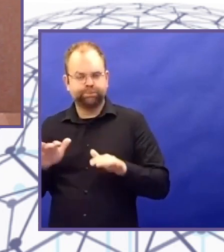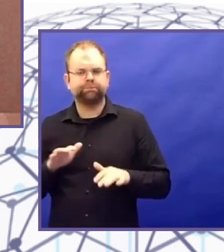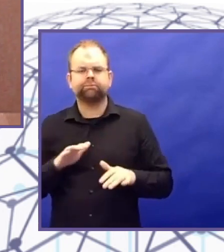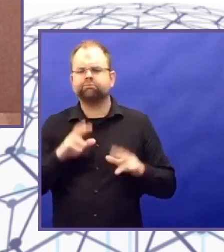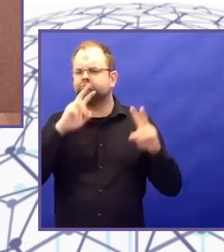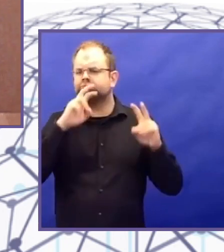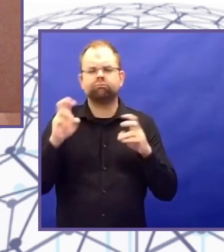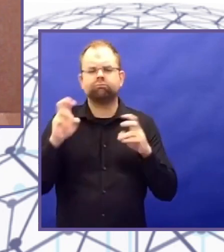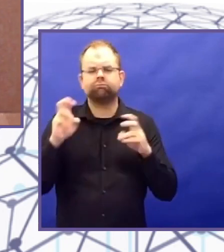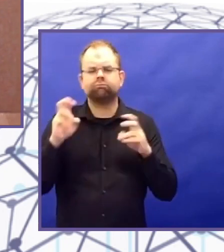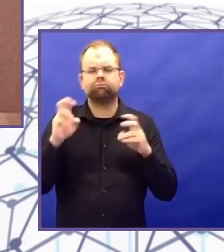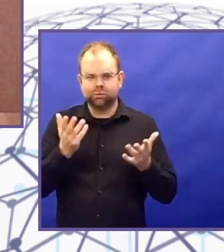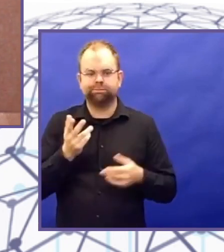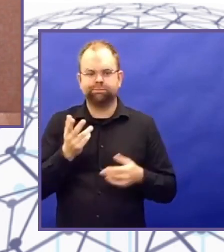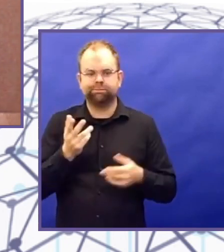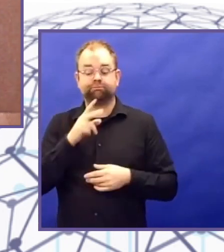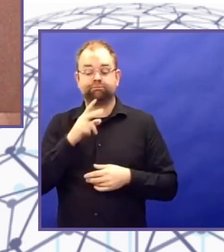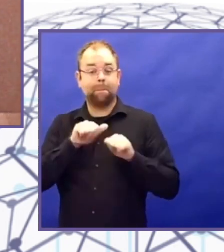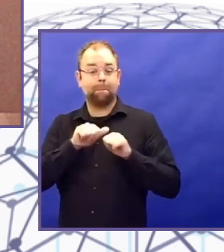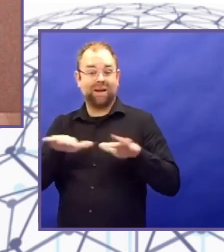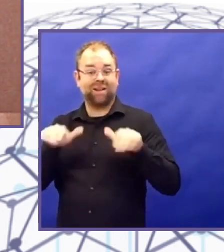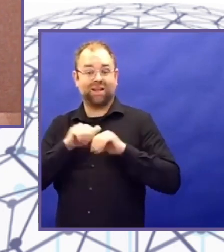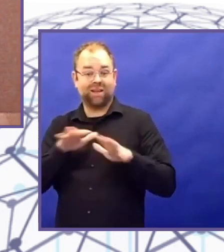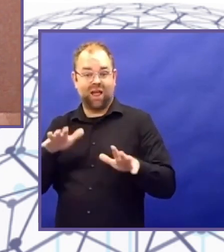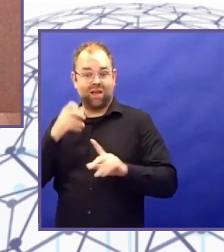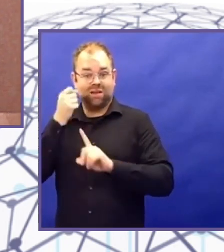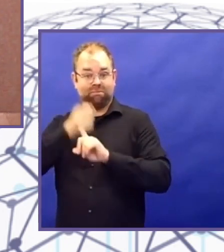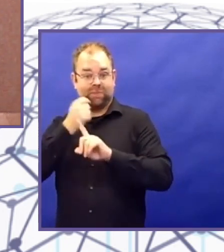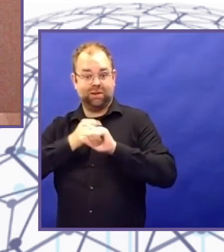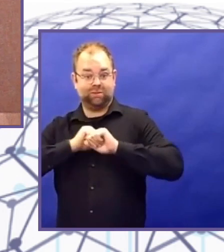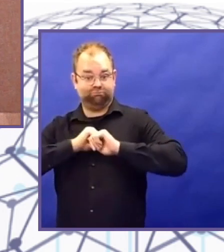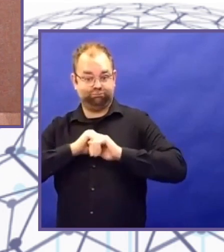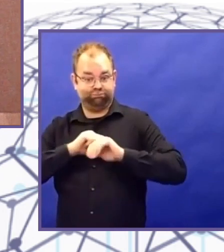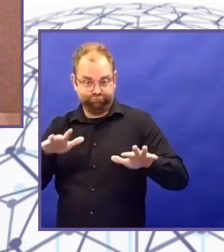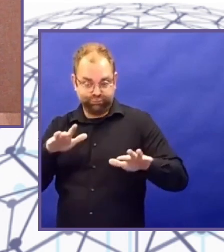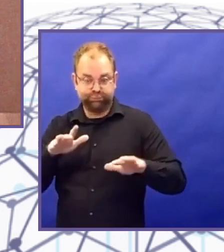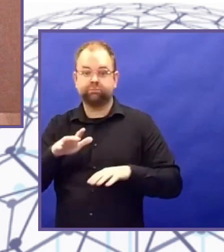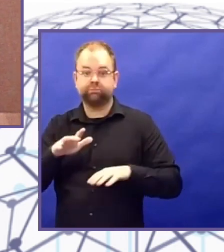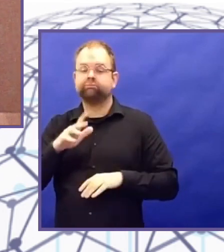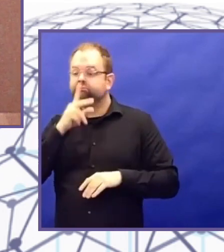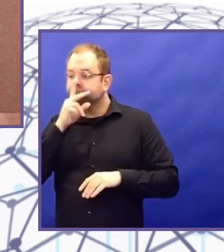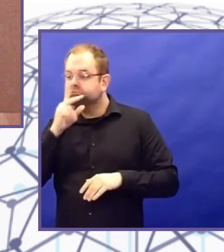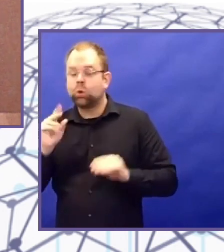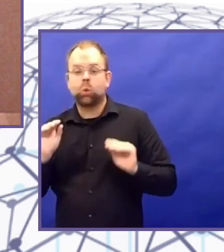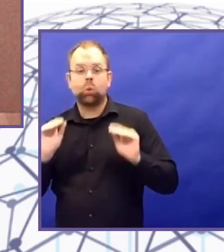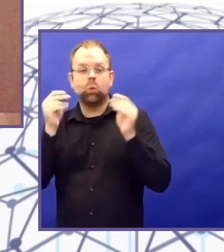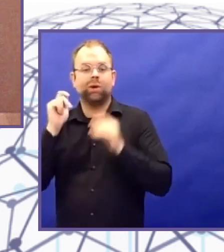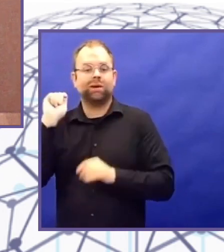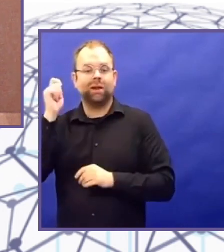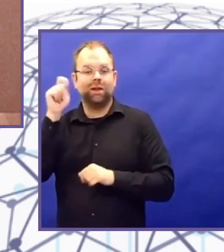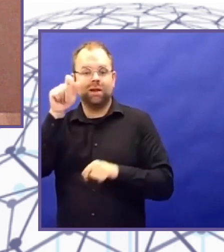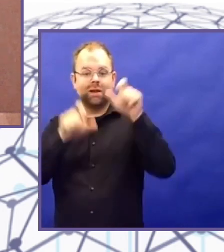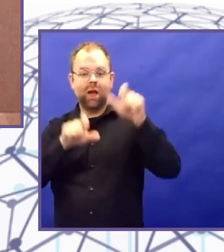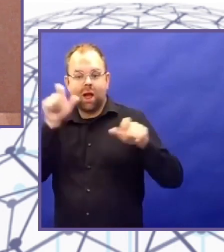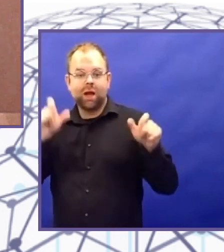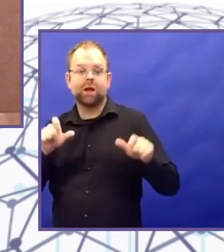15 and 24. So looking at their attitudes and perceptions towards people with